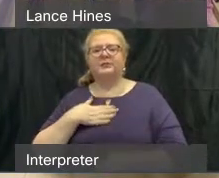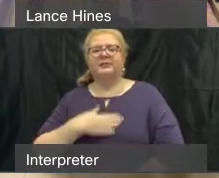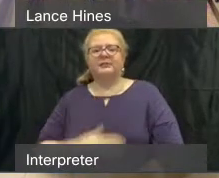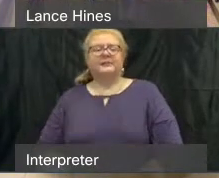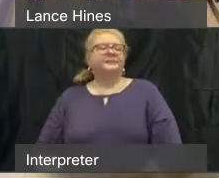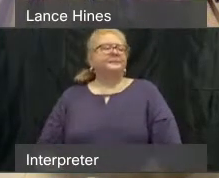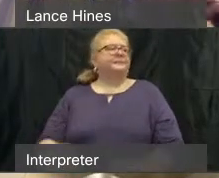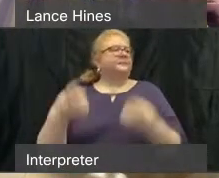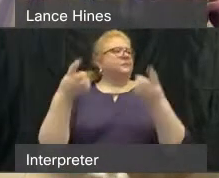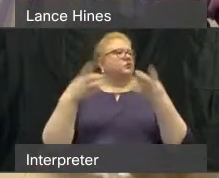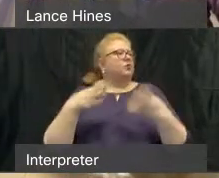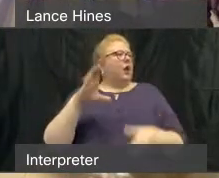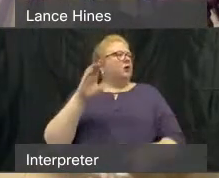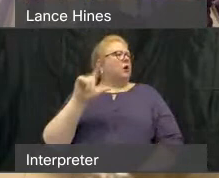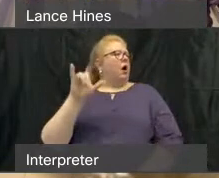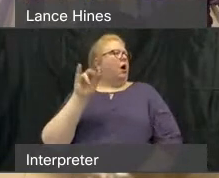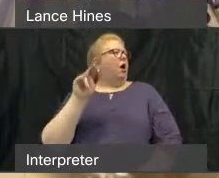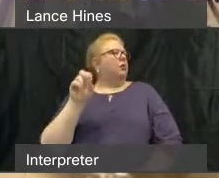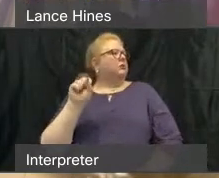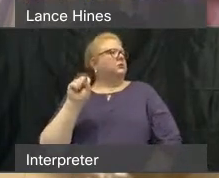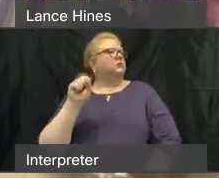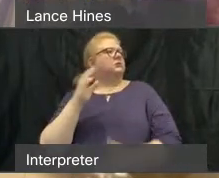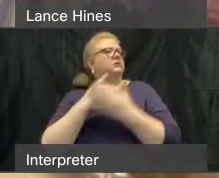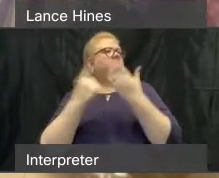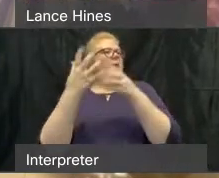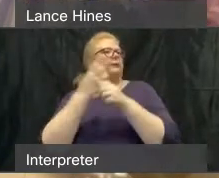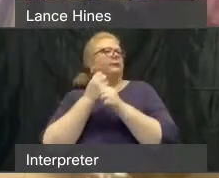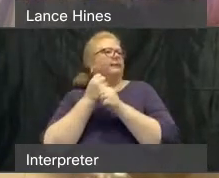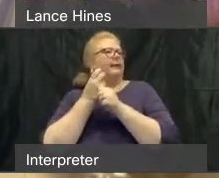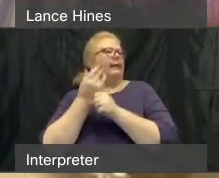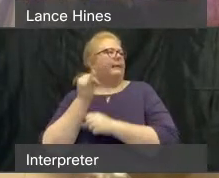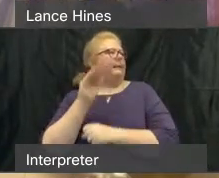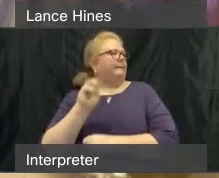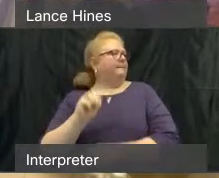Director Collins. If someone could go get Director Collins.